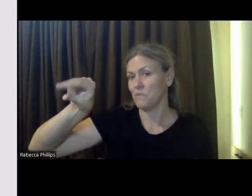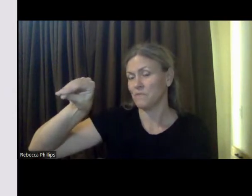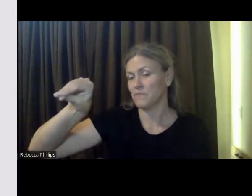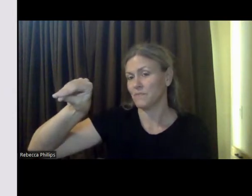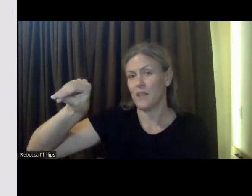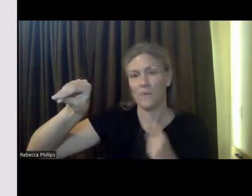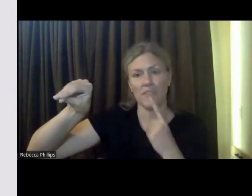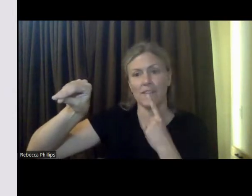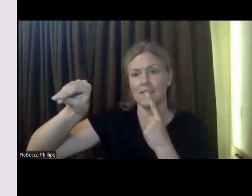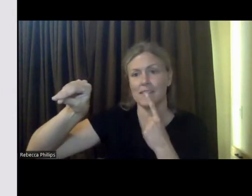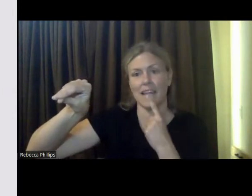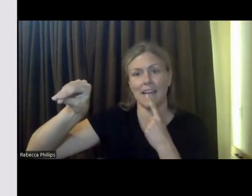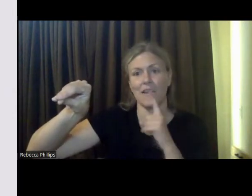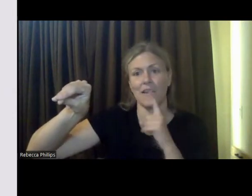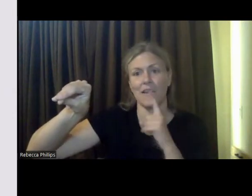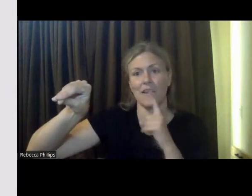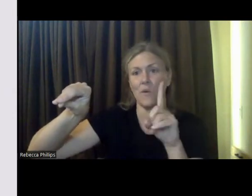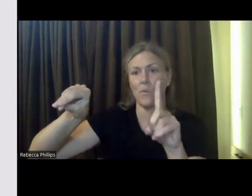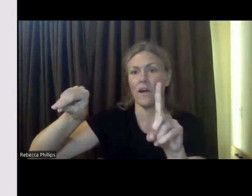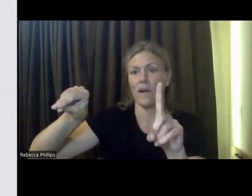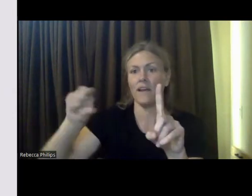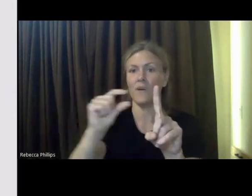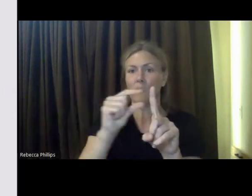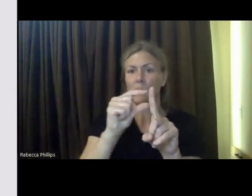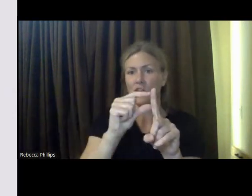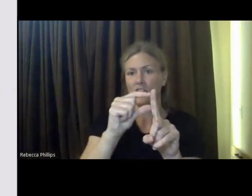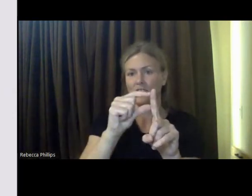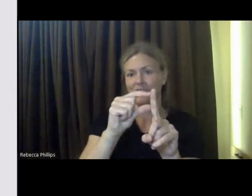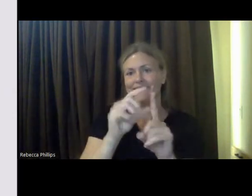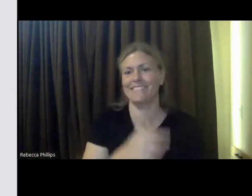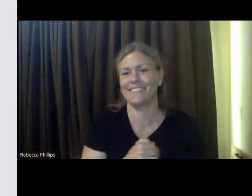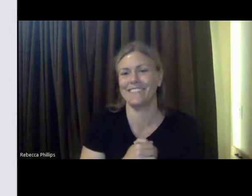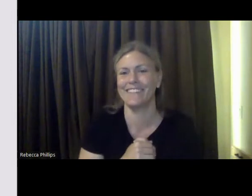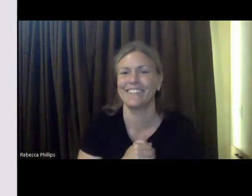no, without saying one word.